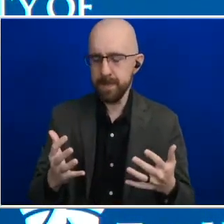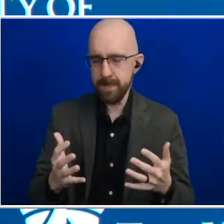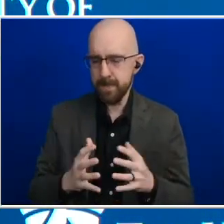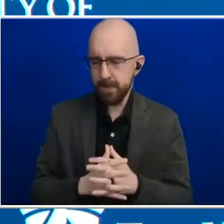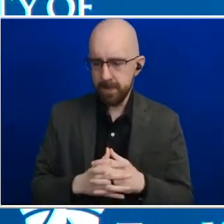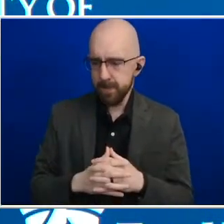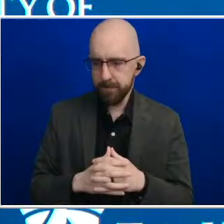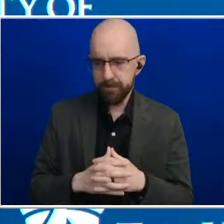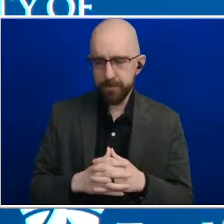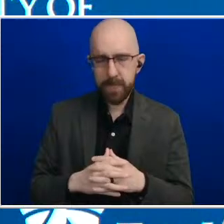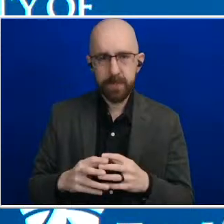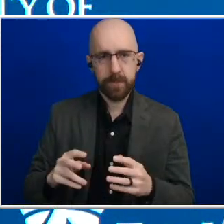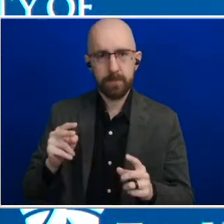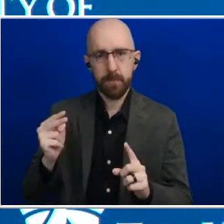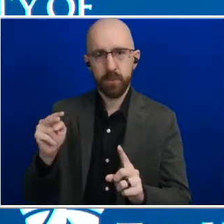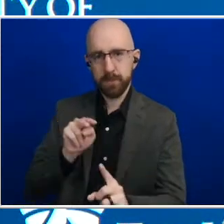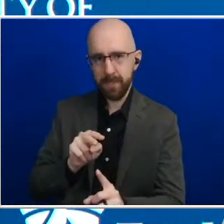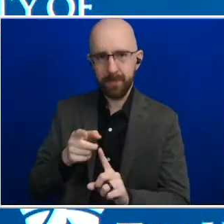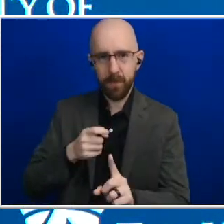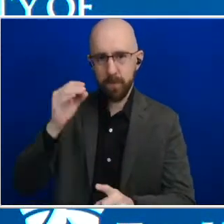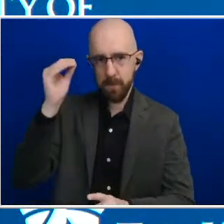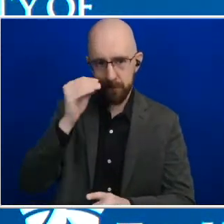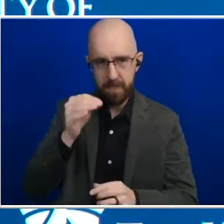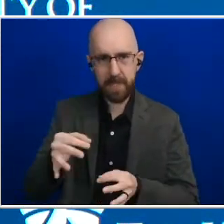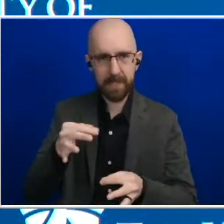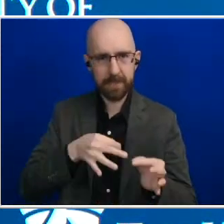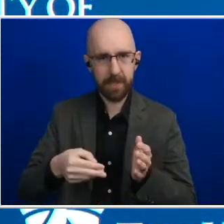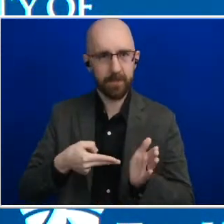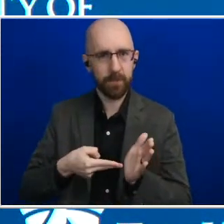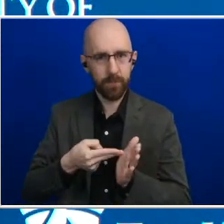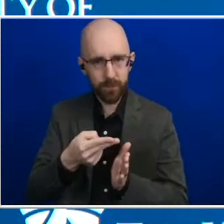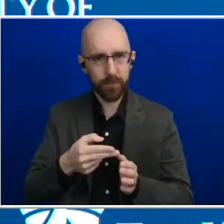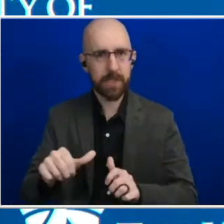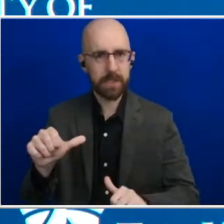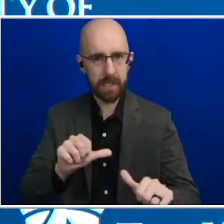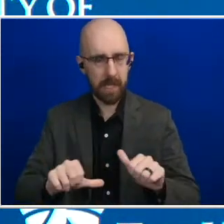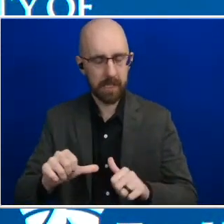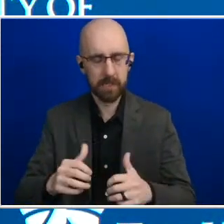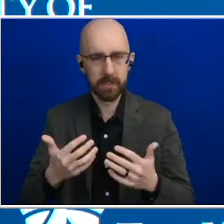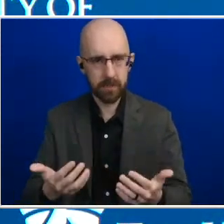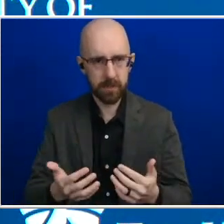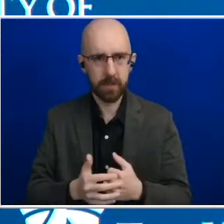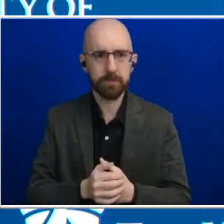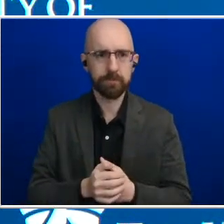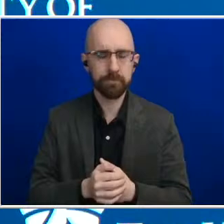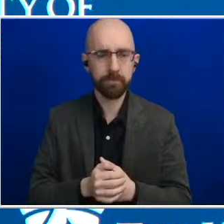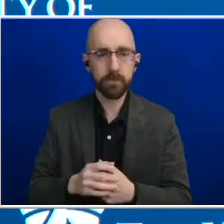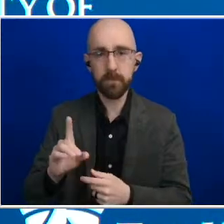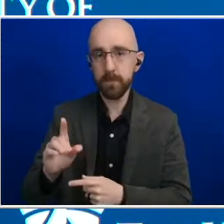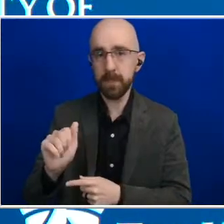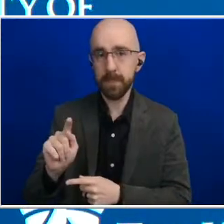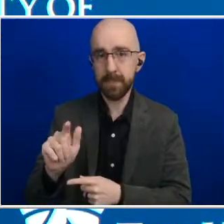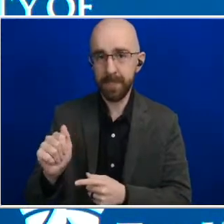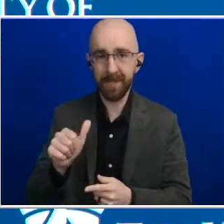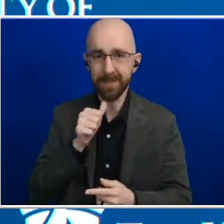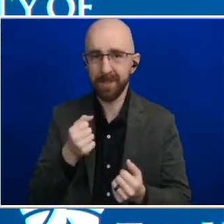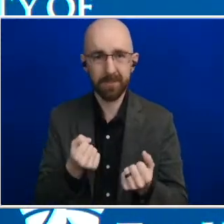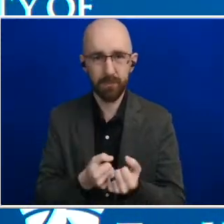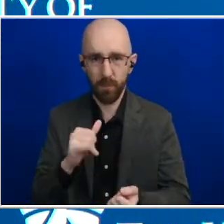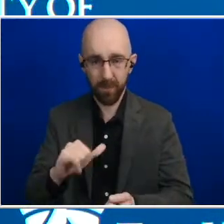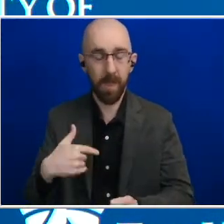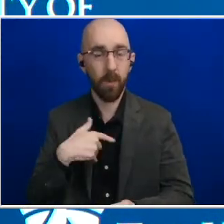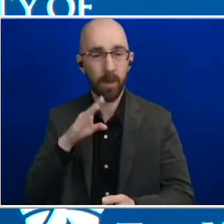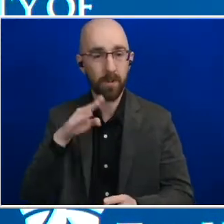stances driven by opinion rather than true science and data. We know that this was an